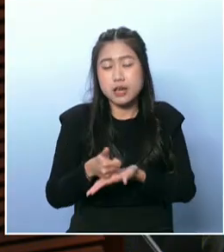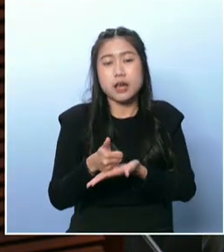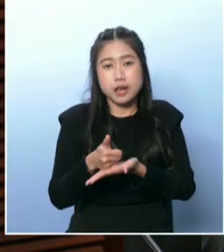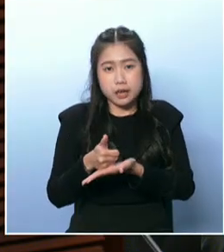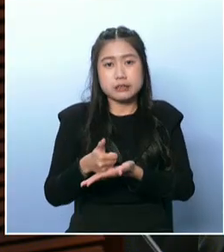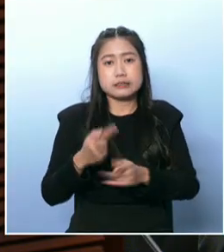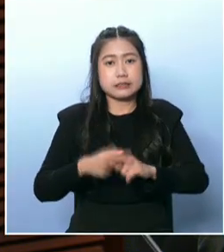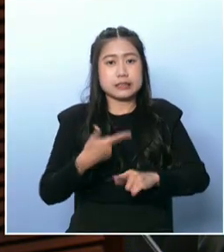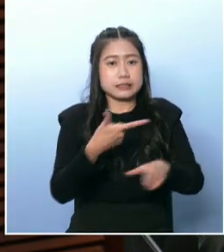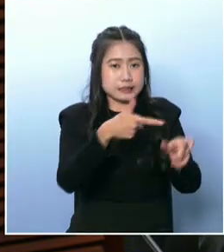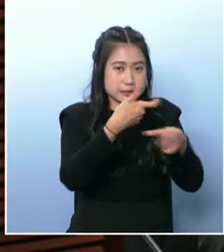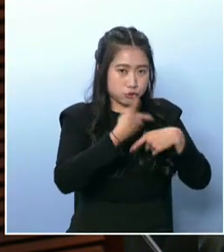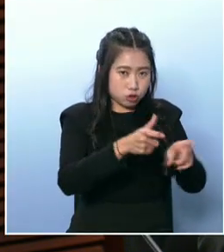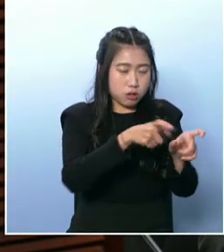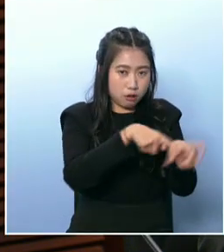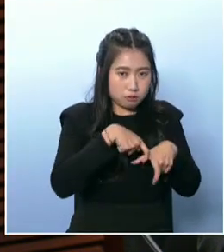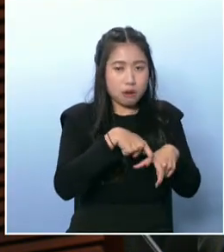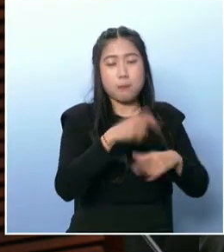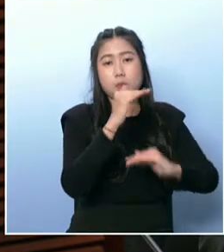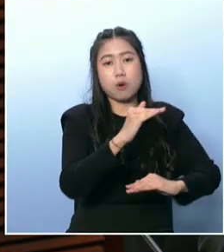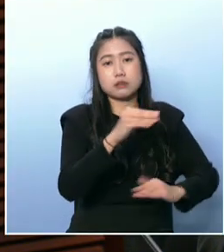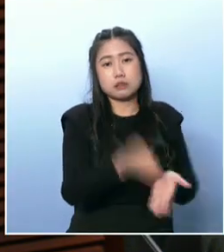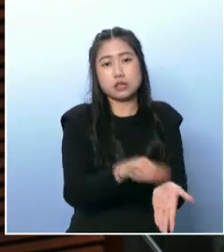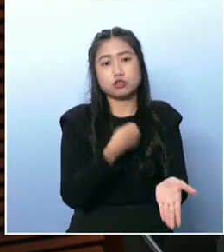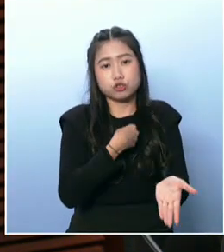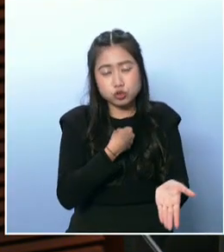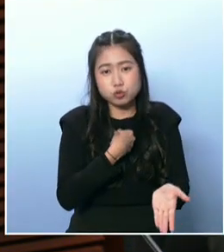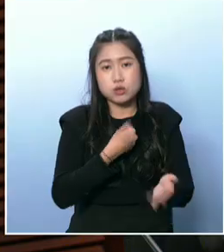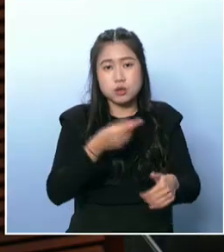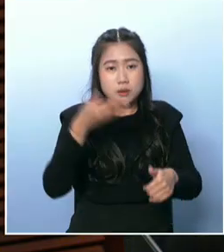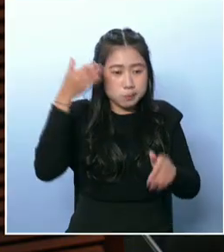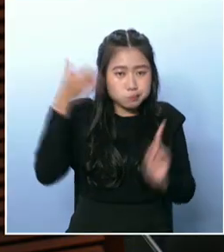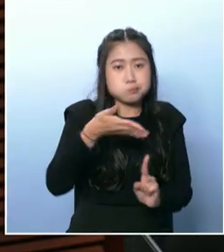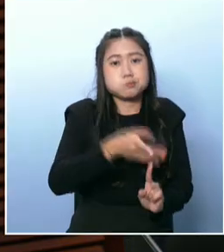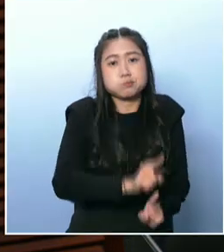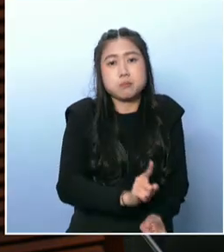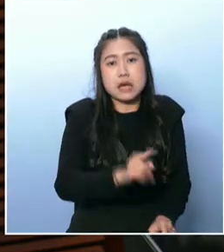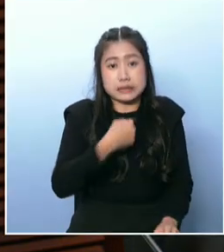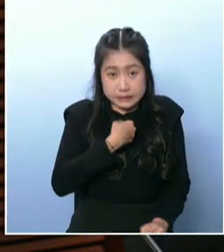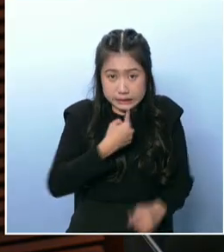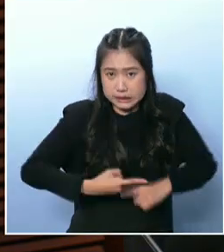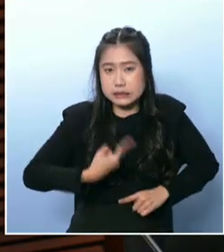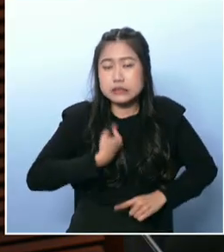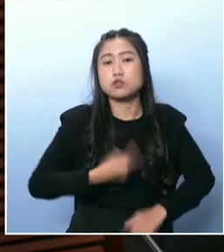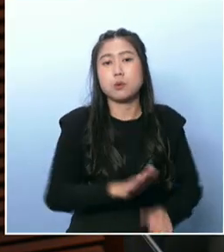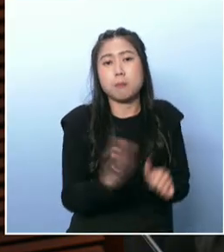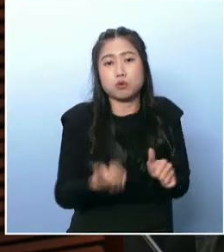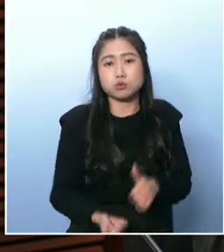allowance to hire a carer. So that's why we have to put in a means test so that we can try